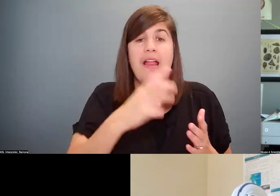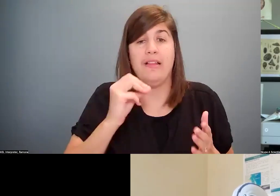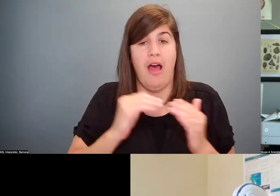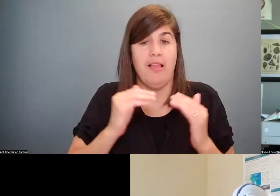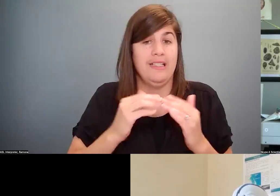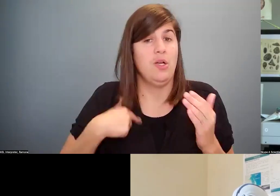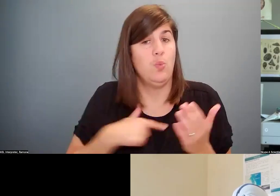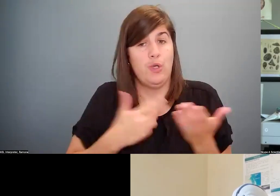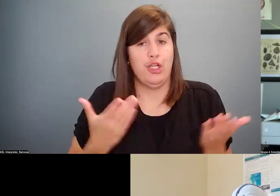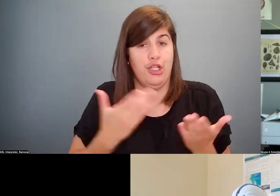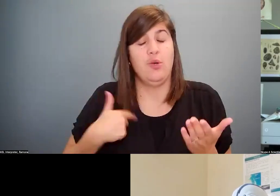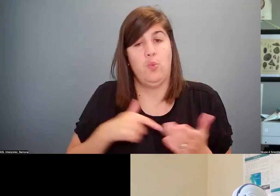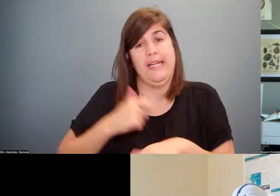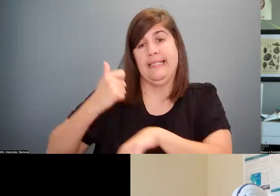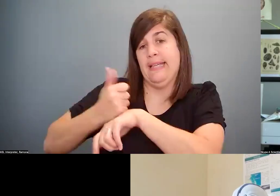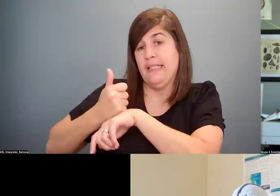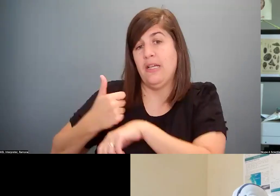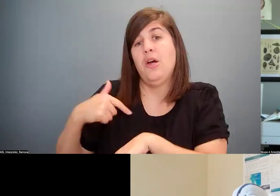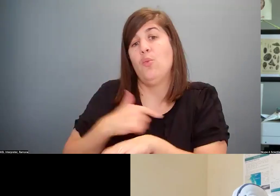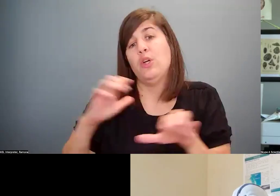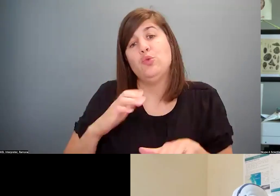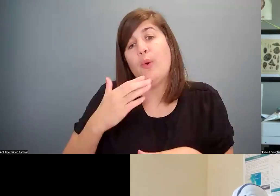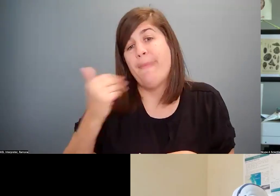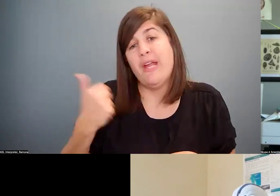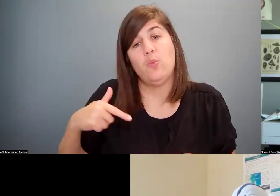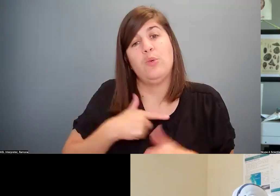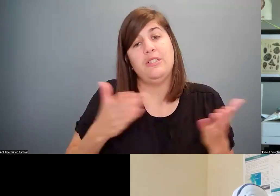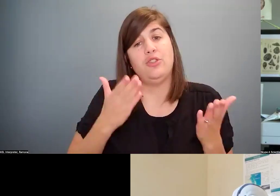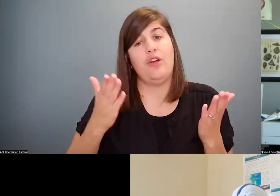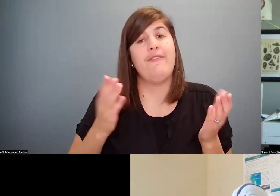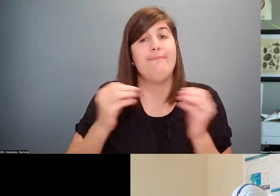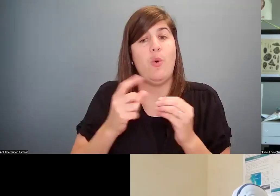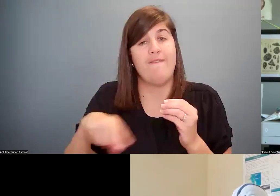and we exist. We do better when we serve more of you. So